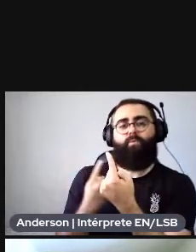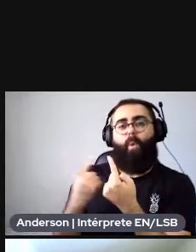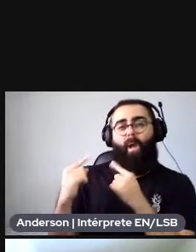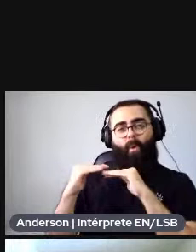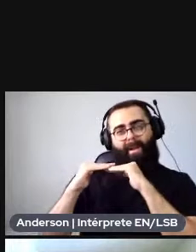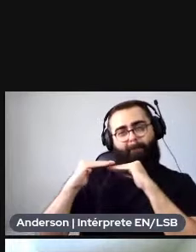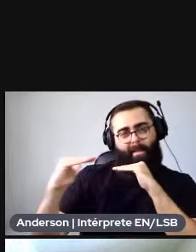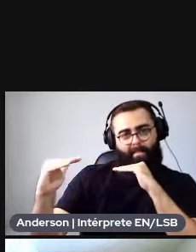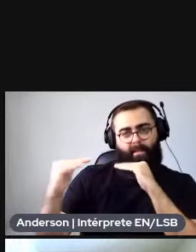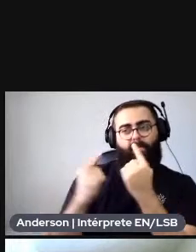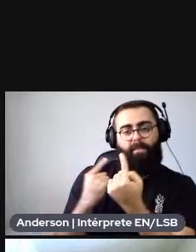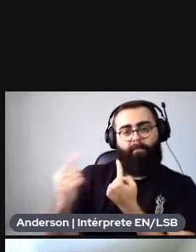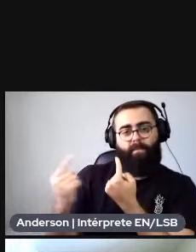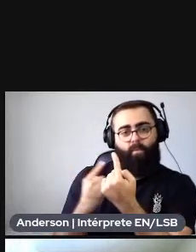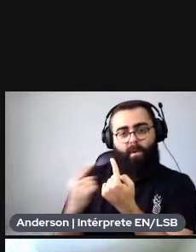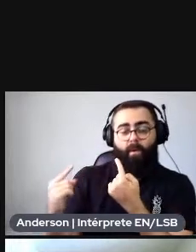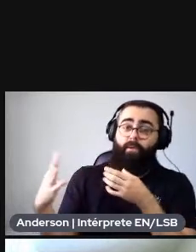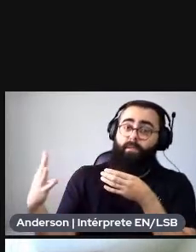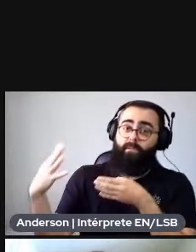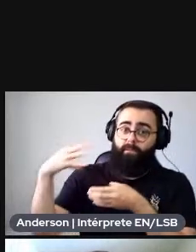at